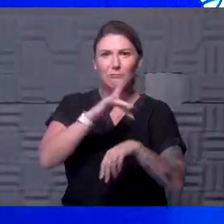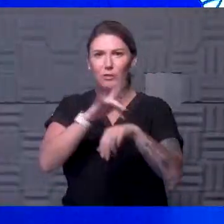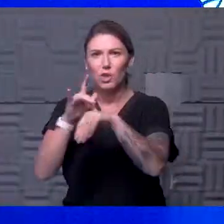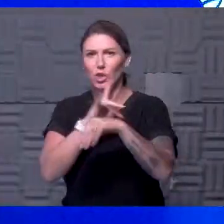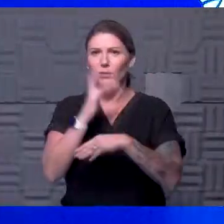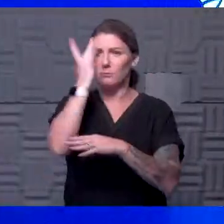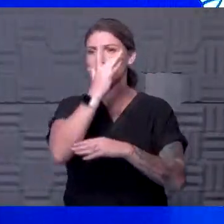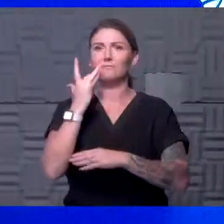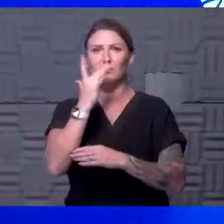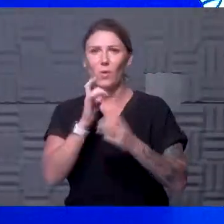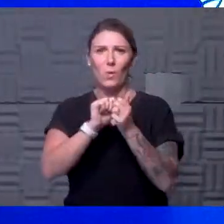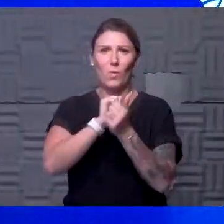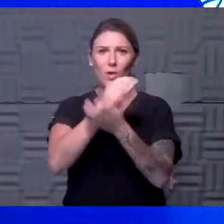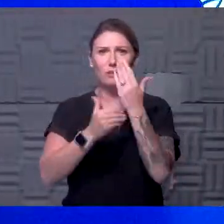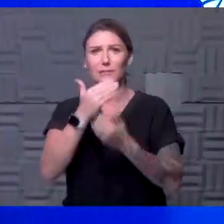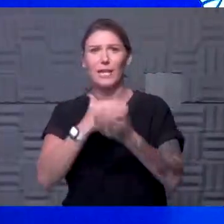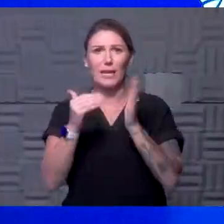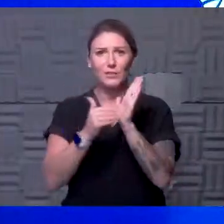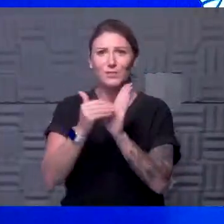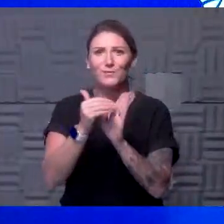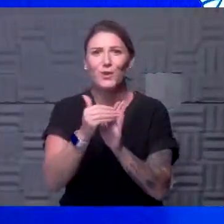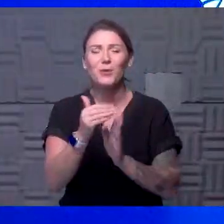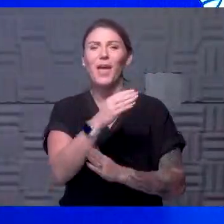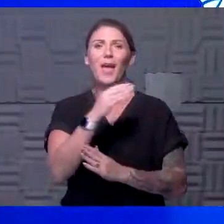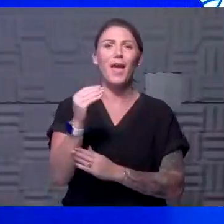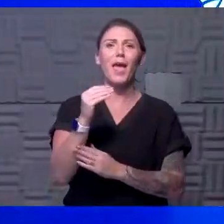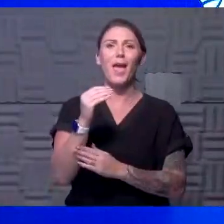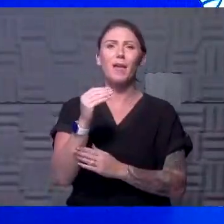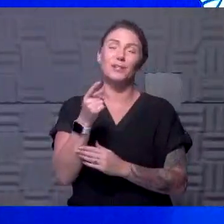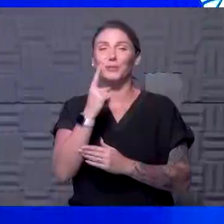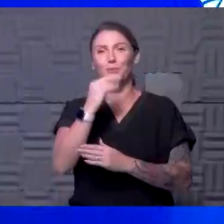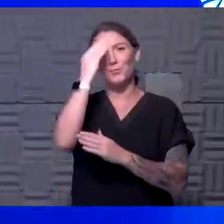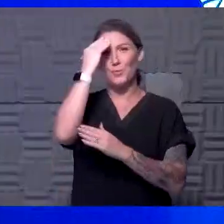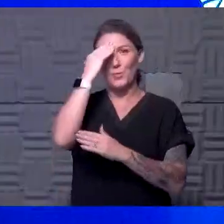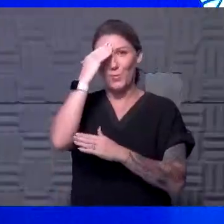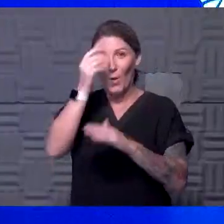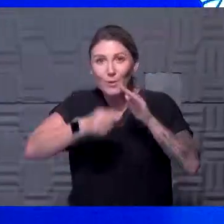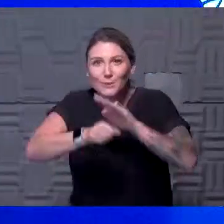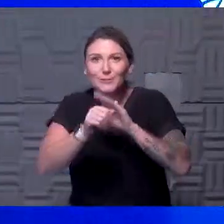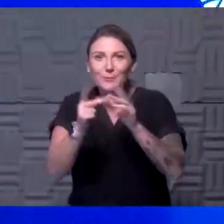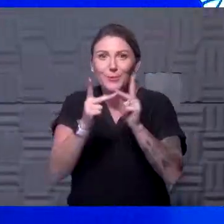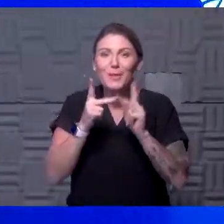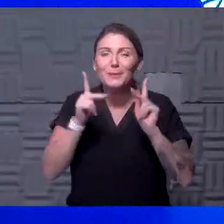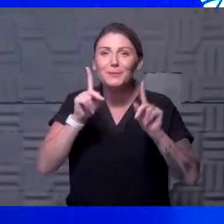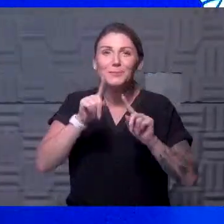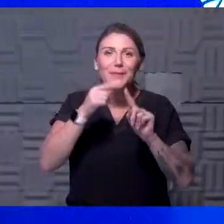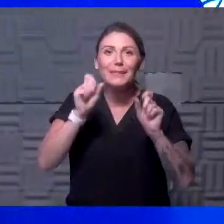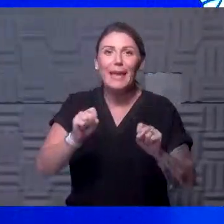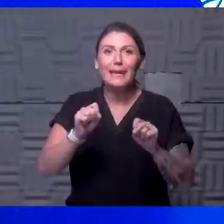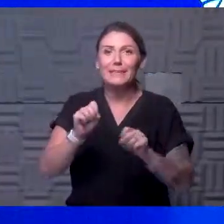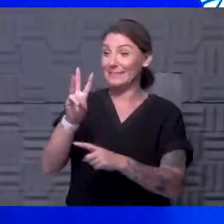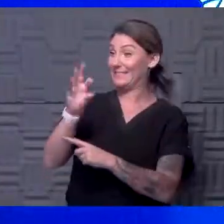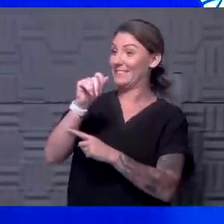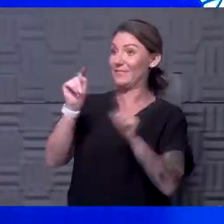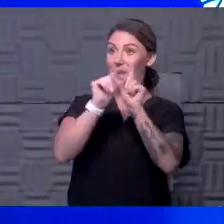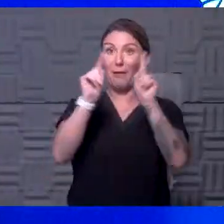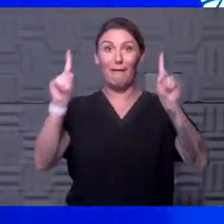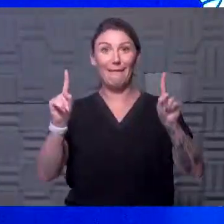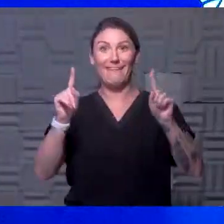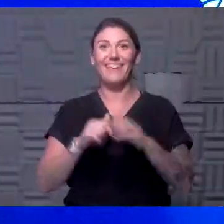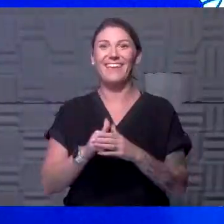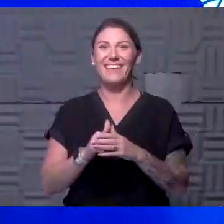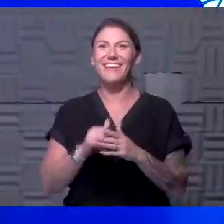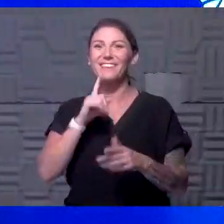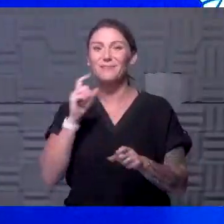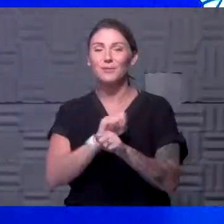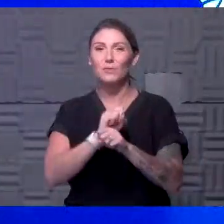touch things you don't have to. Wash your hands frequently, and shelter in place whenever you can. Stay 6 feet away. Don't meet in large groups.